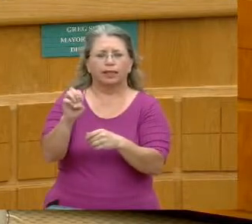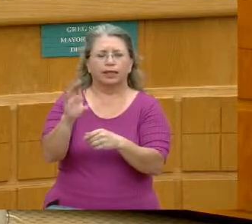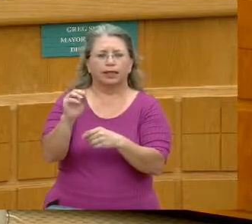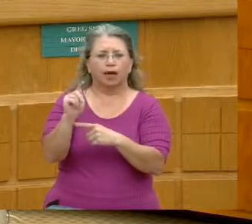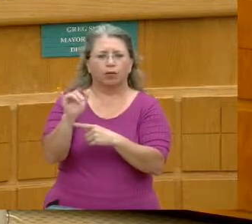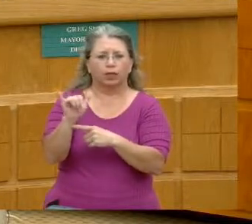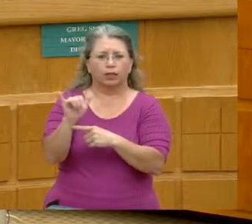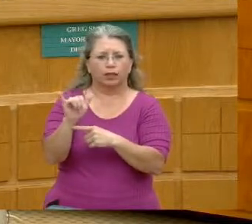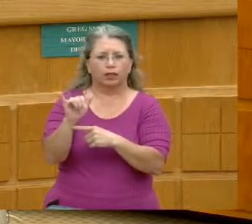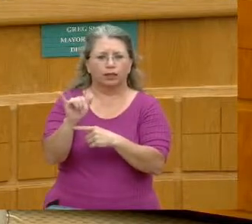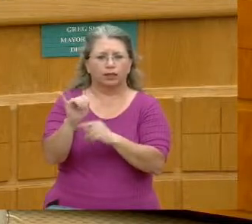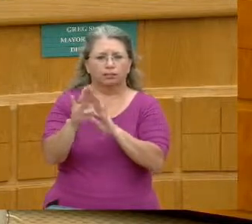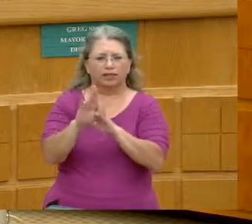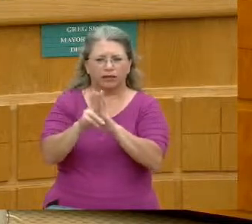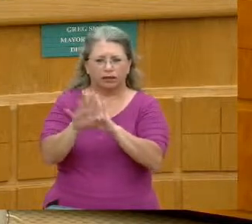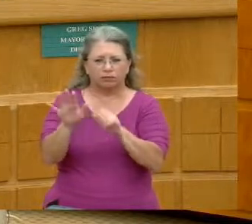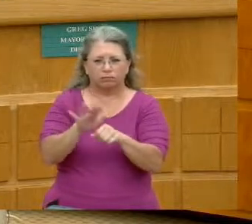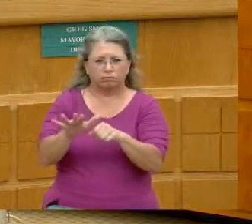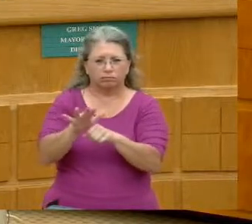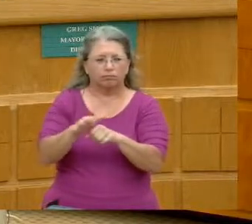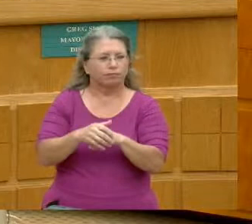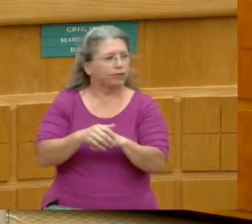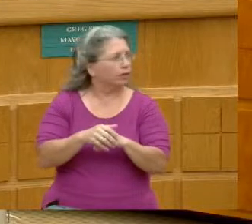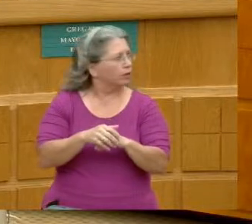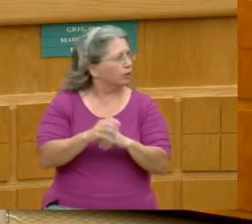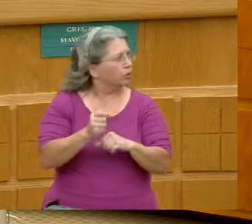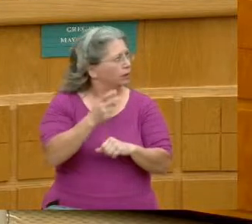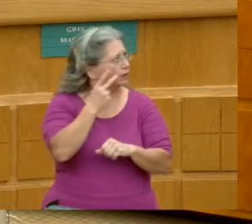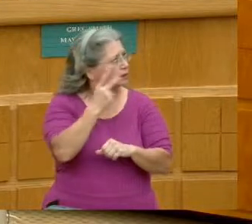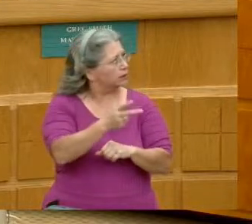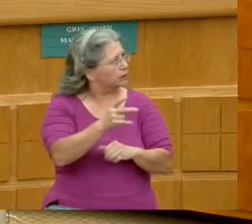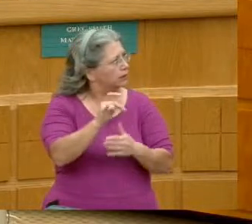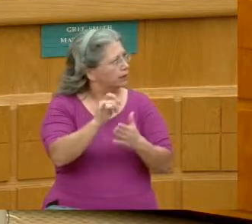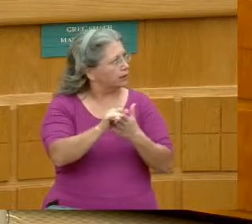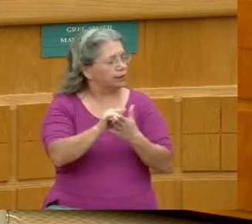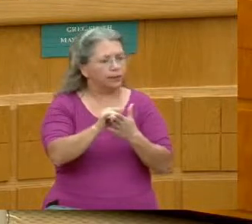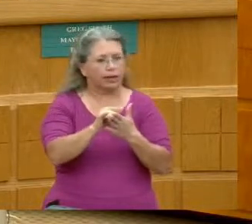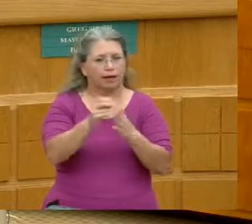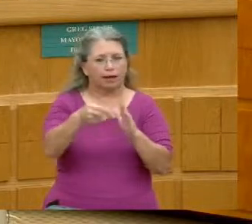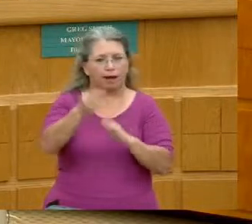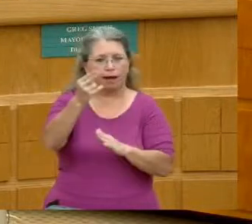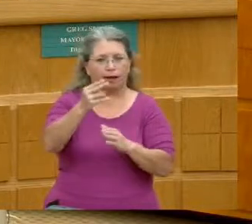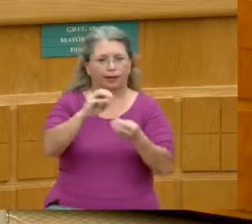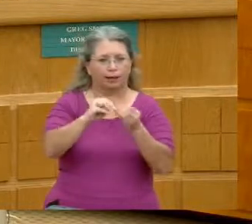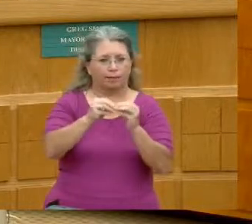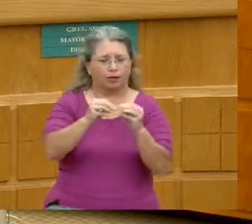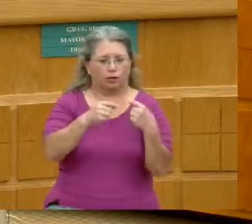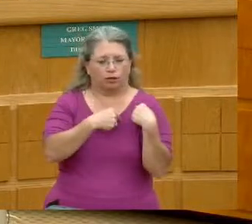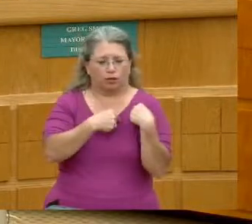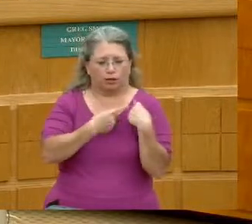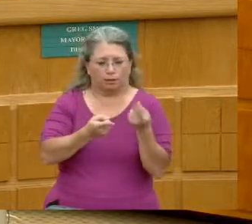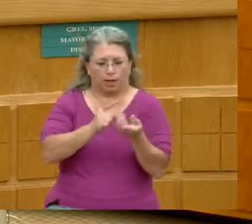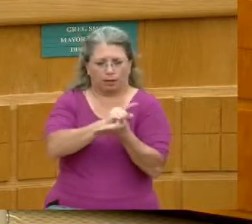very high numbers of new cases. We can see those kind of brown points from B County in the past week. And we've